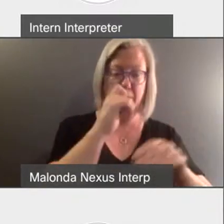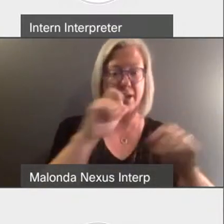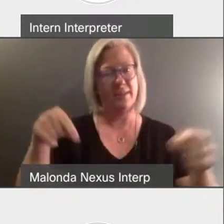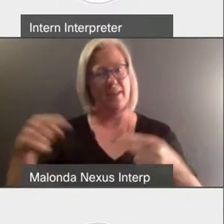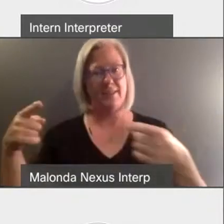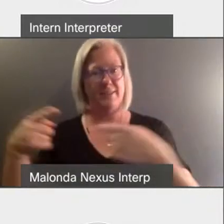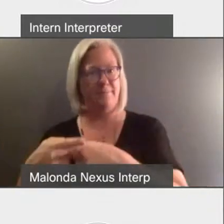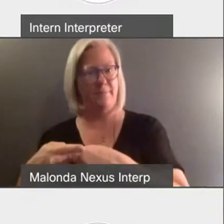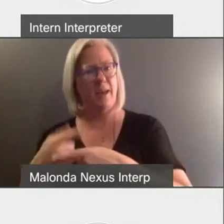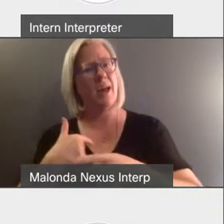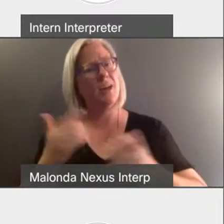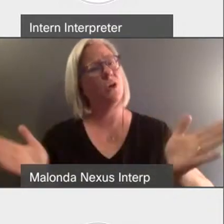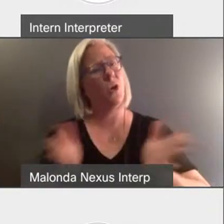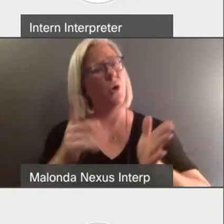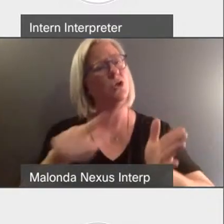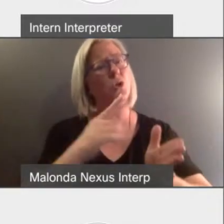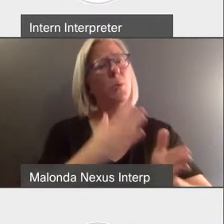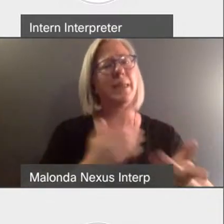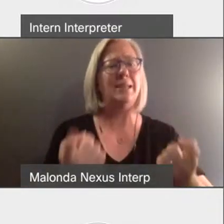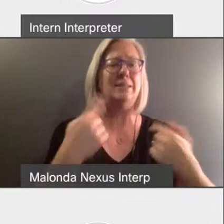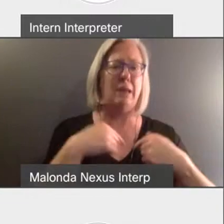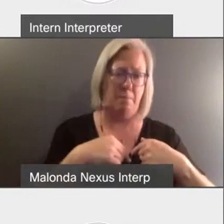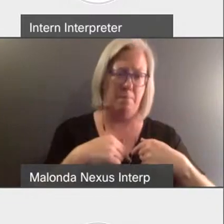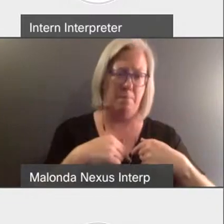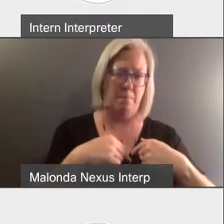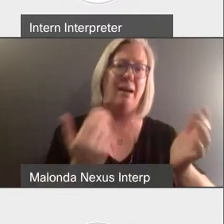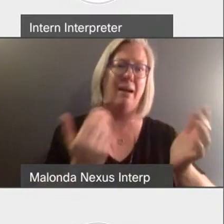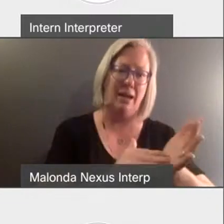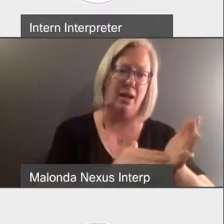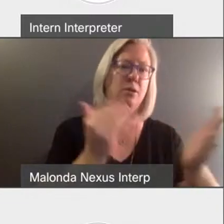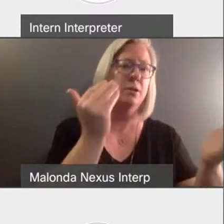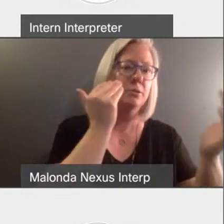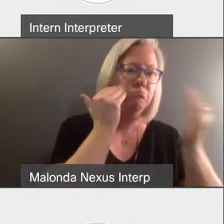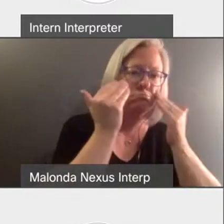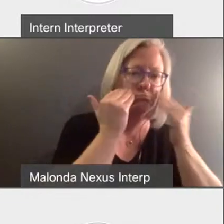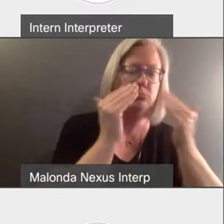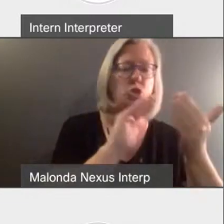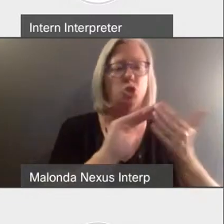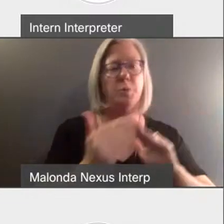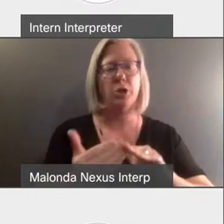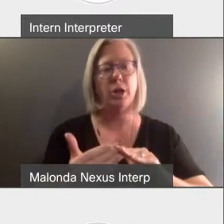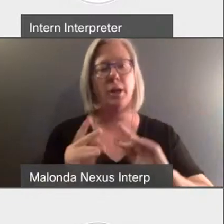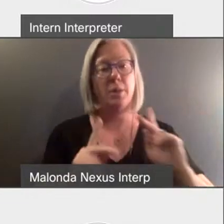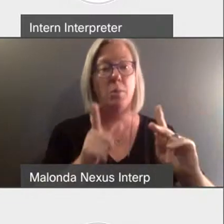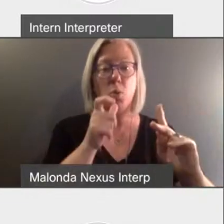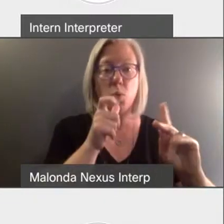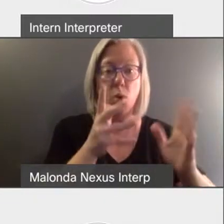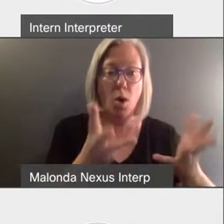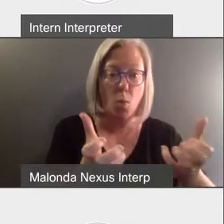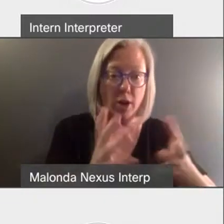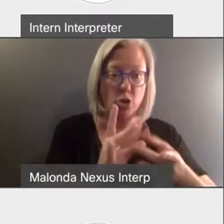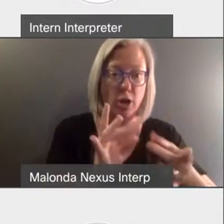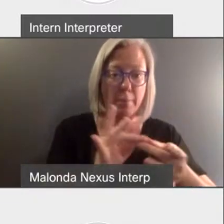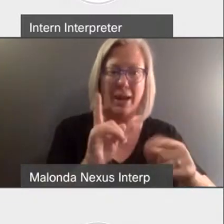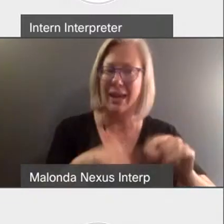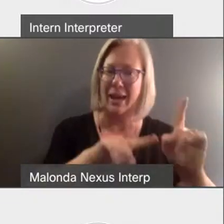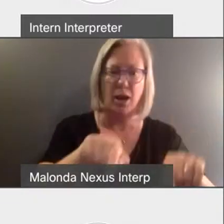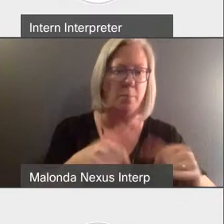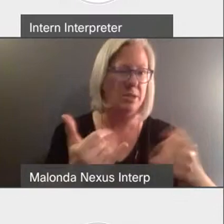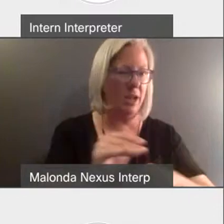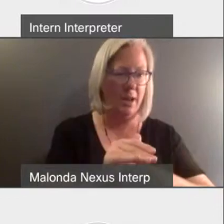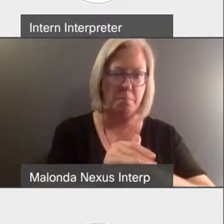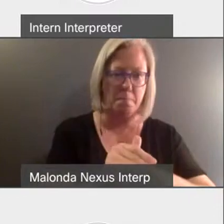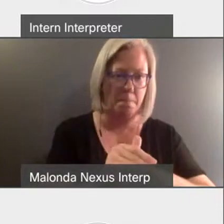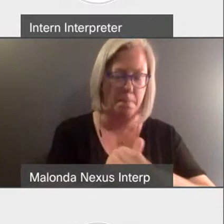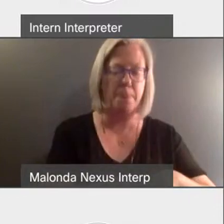tonight. So I would encourage you to come back, get to know the community. Many people who want to provide public comments are not able to be here this evening.